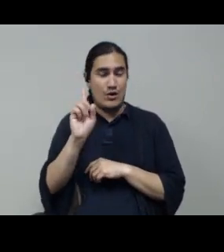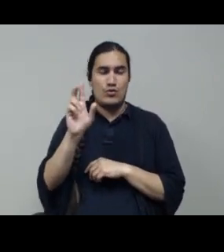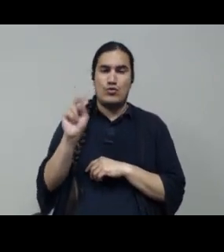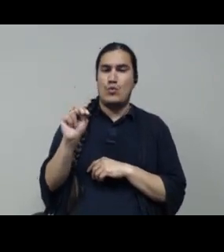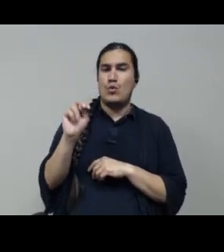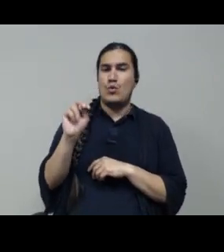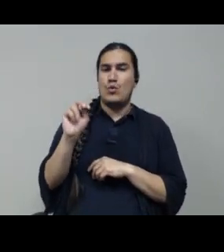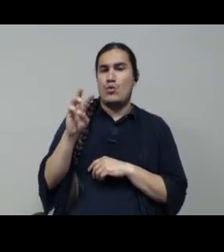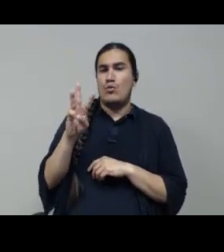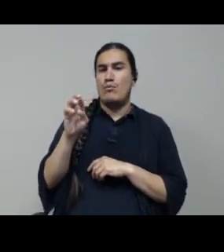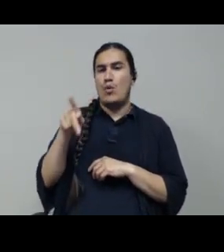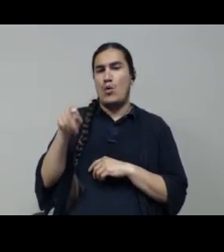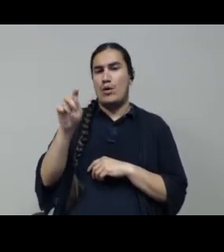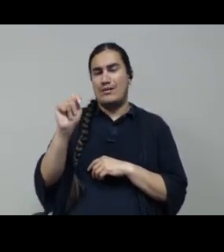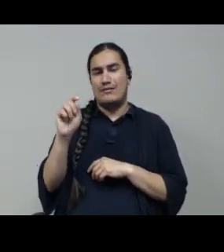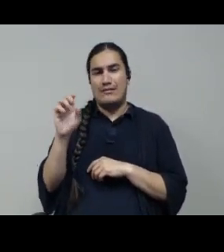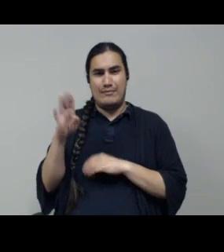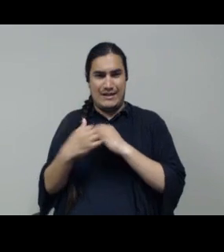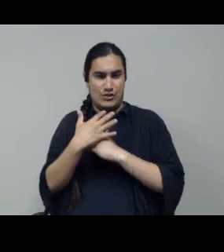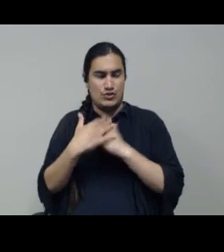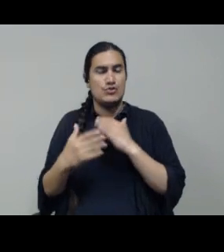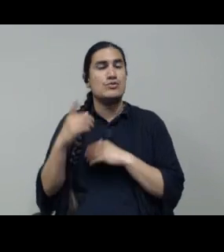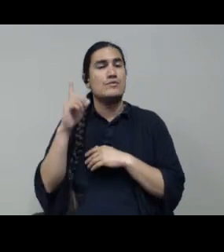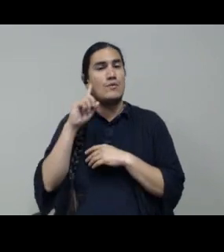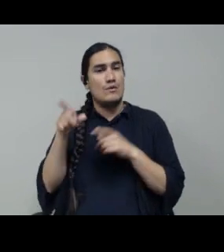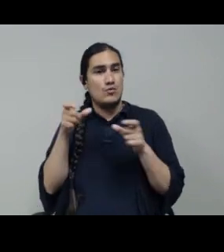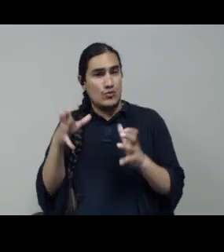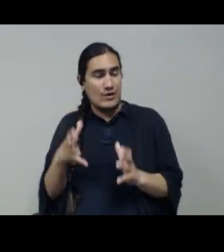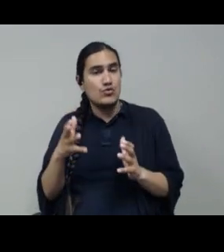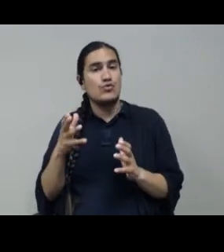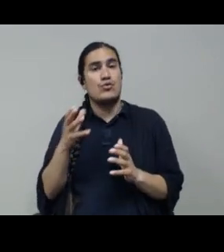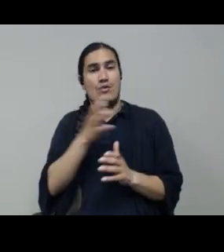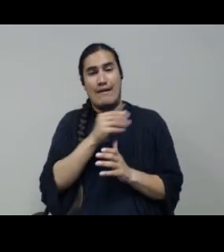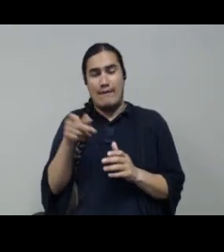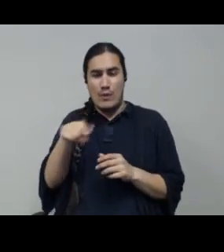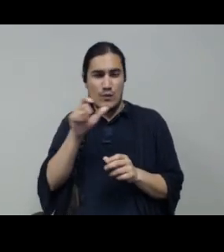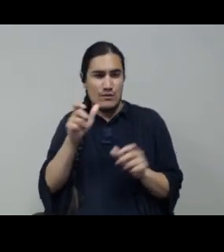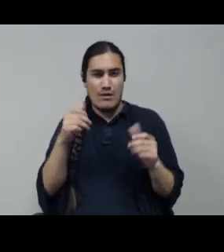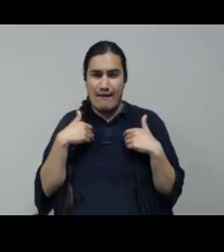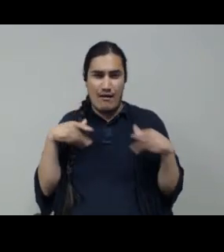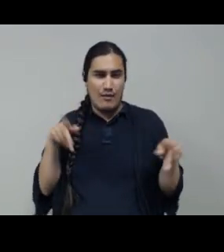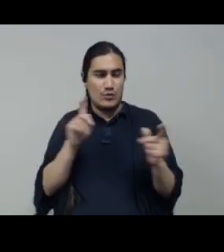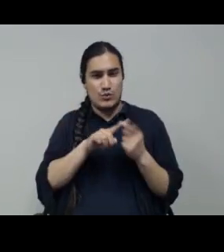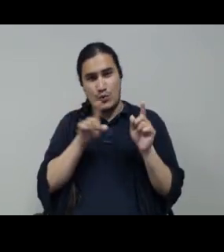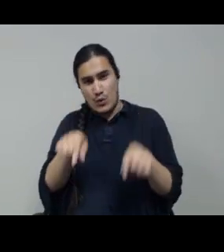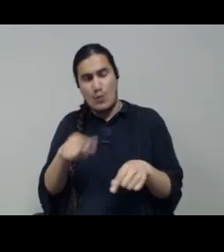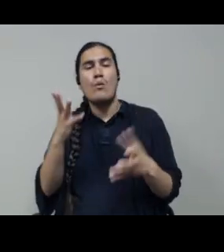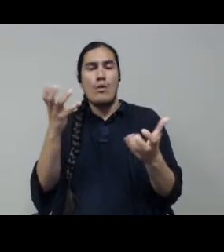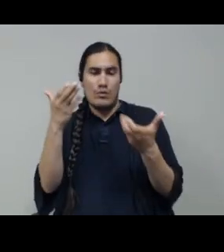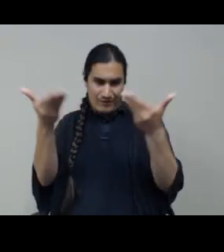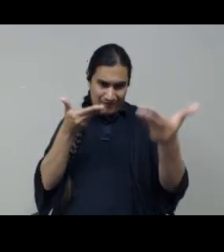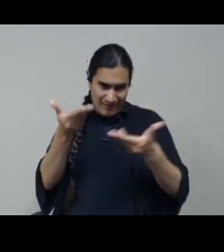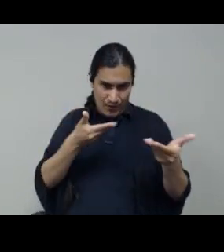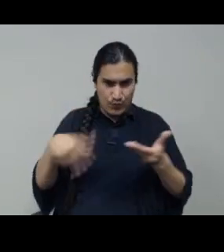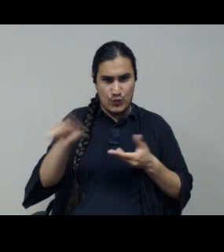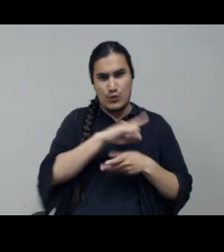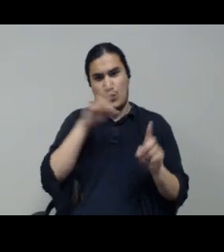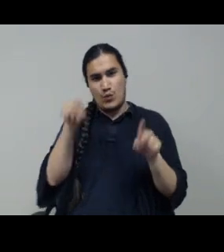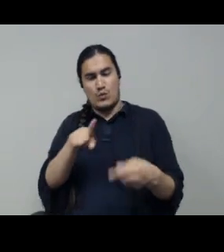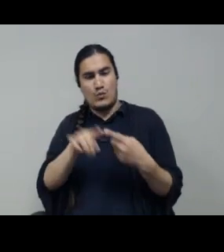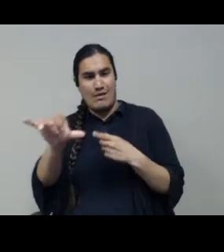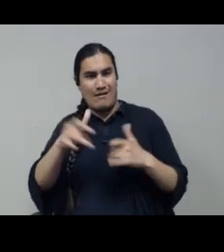have a report from your director, but I personally, for those of you that have not had the opportunity to attend, would like to invite you to come and attend this event.